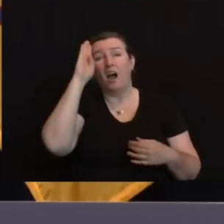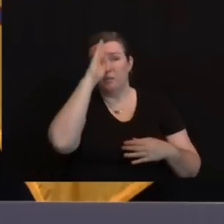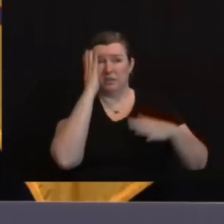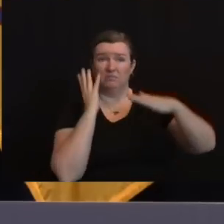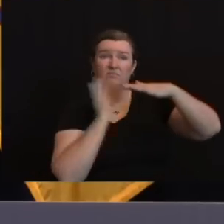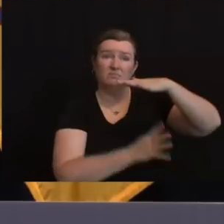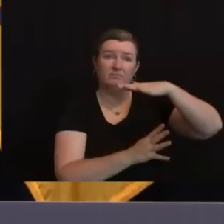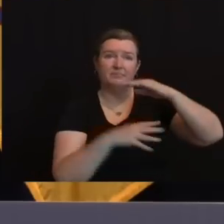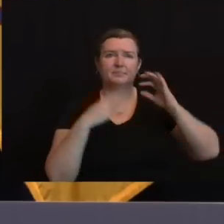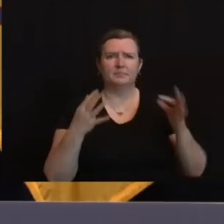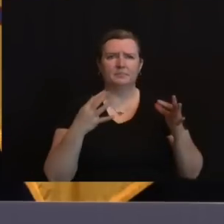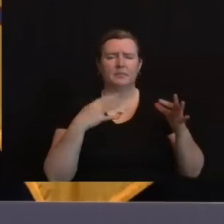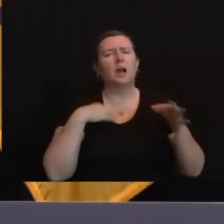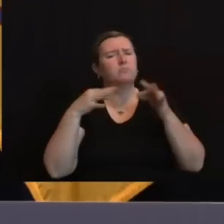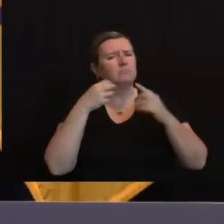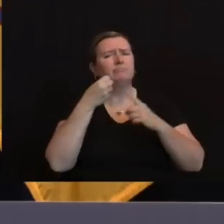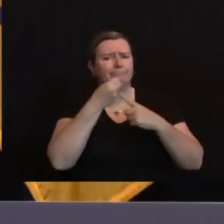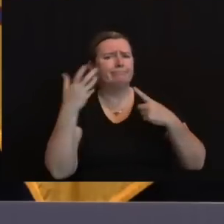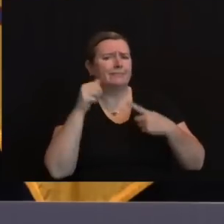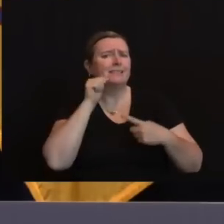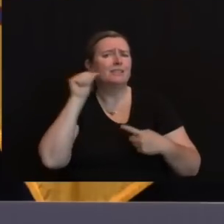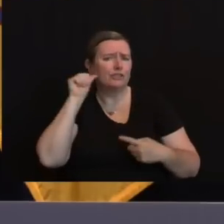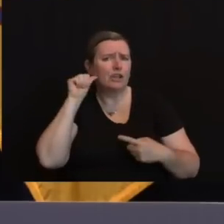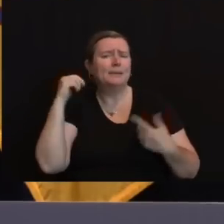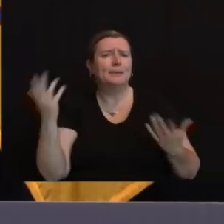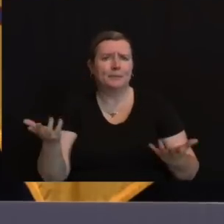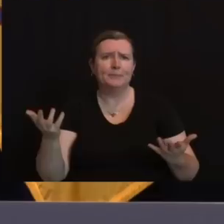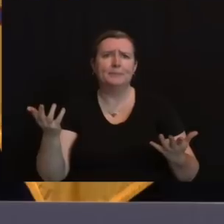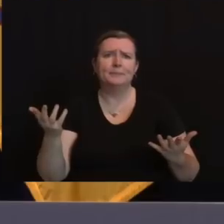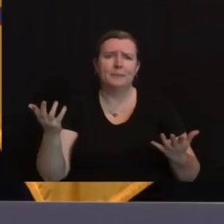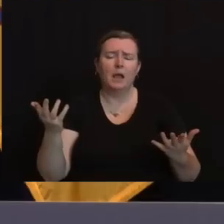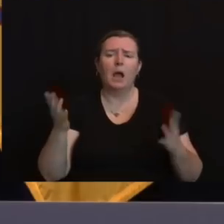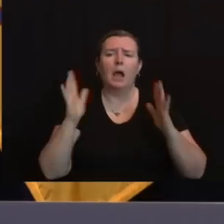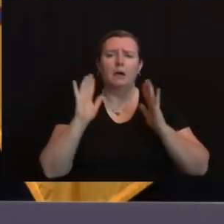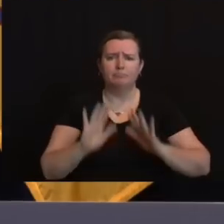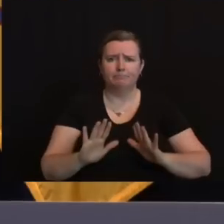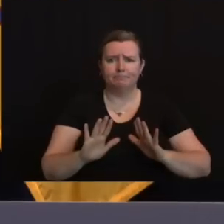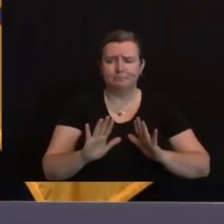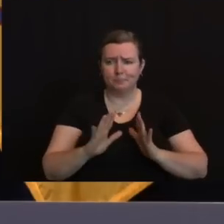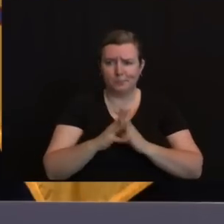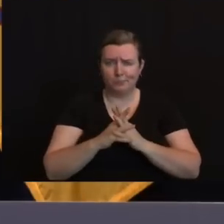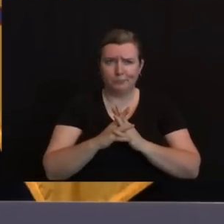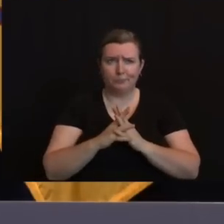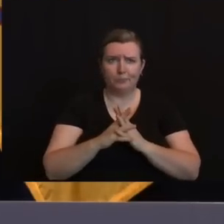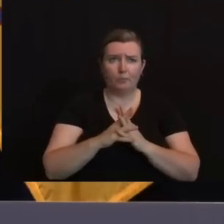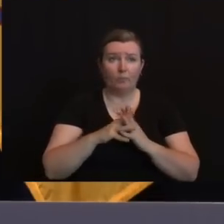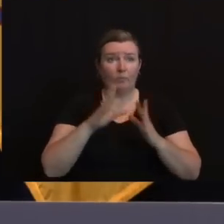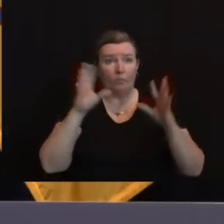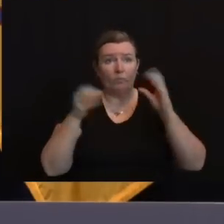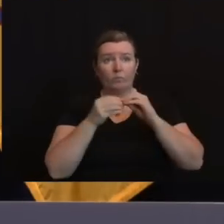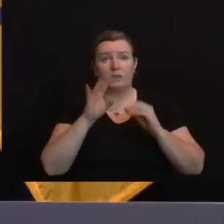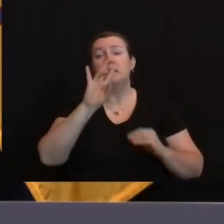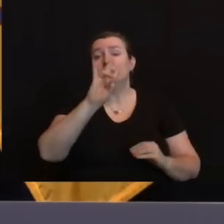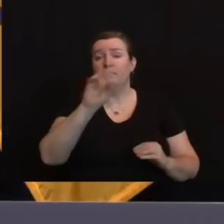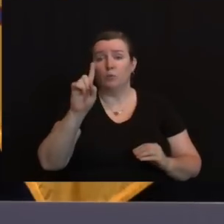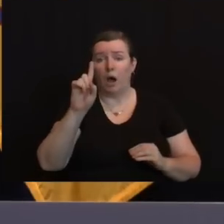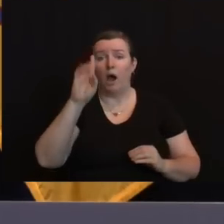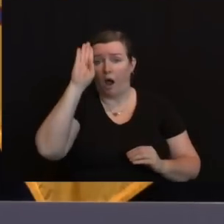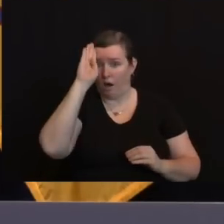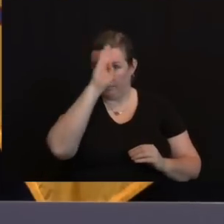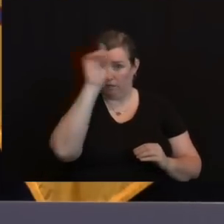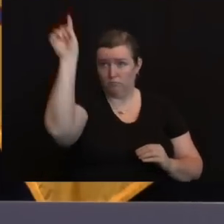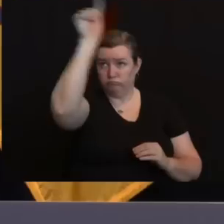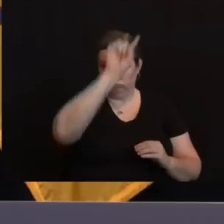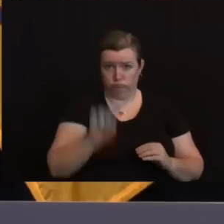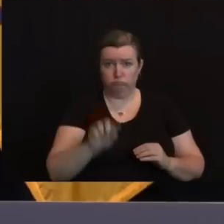this yesterday. If I could, we've got an extraordinary 71 hospitals in our state. Let me start with that, and they've